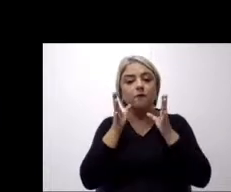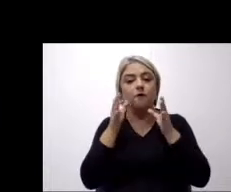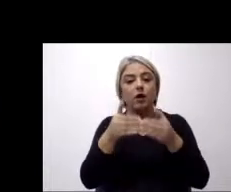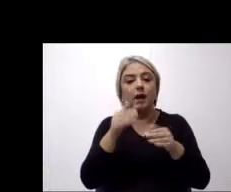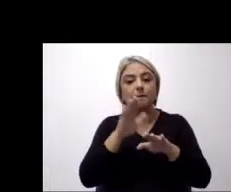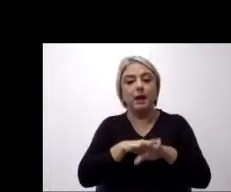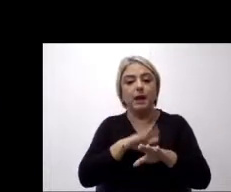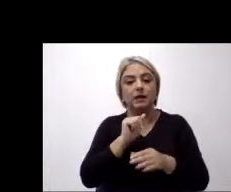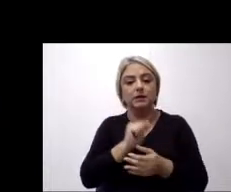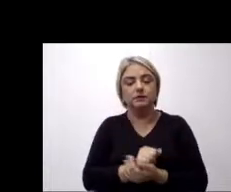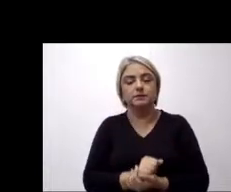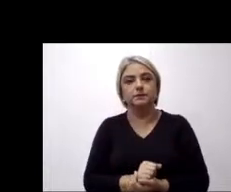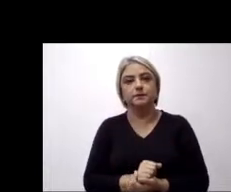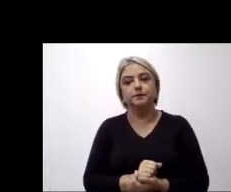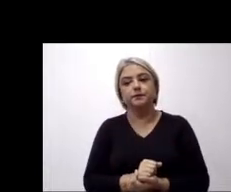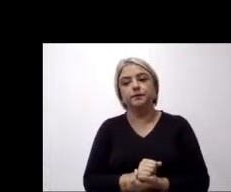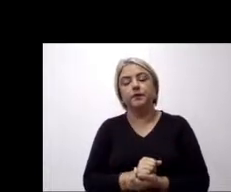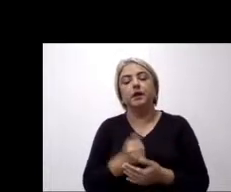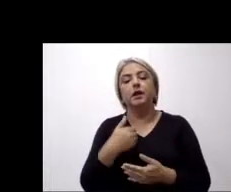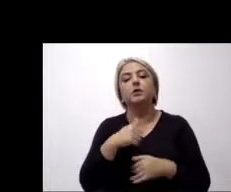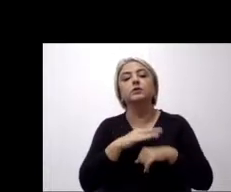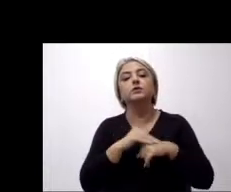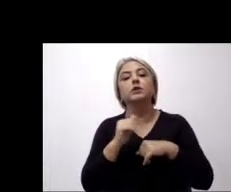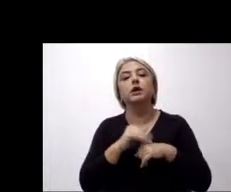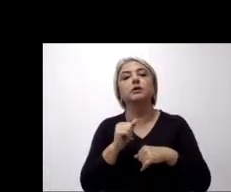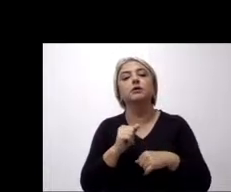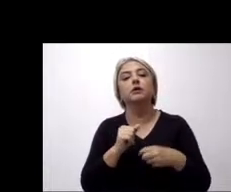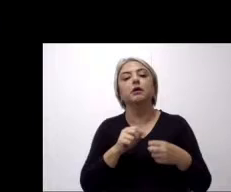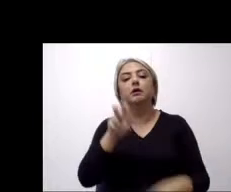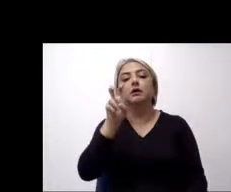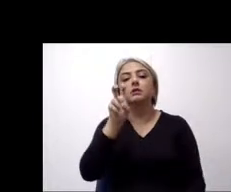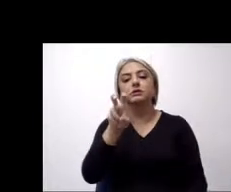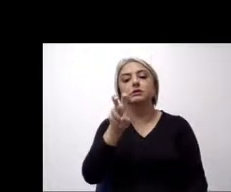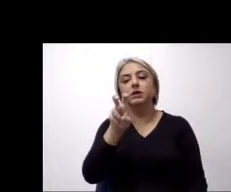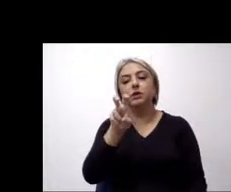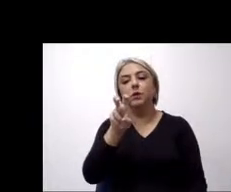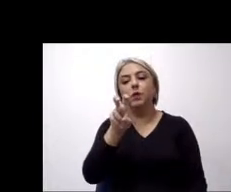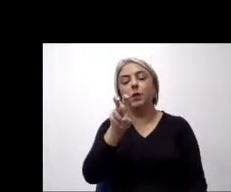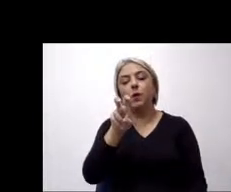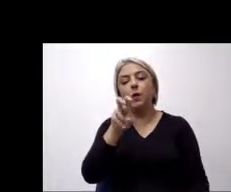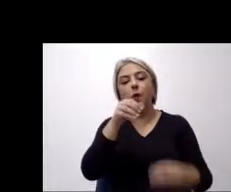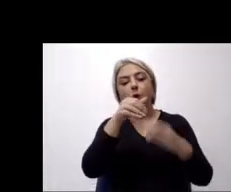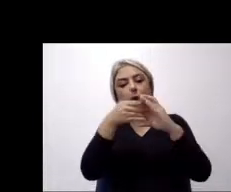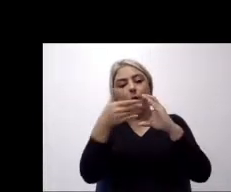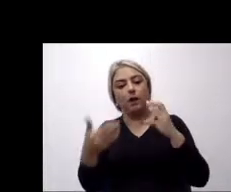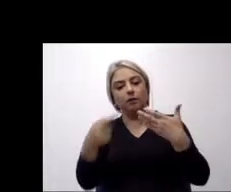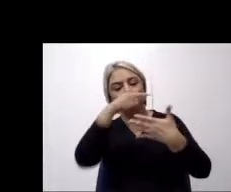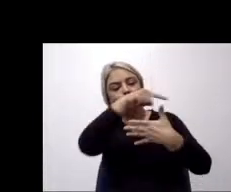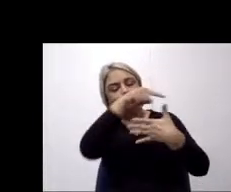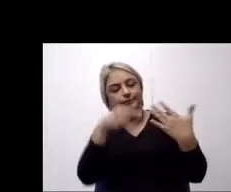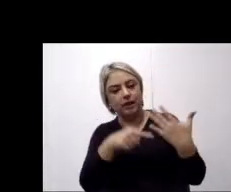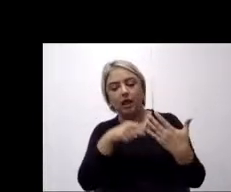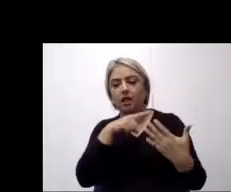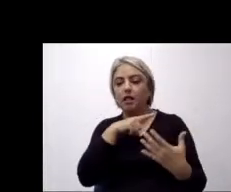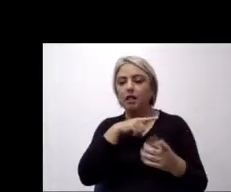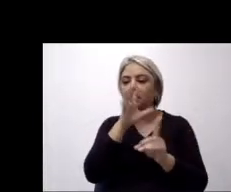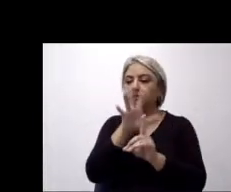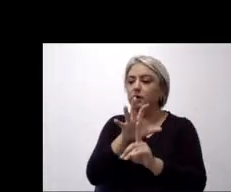what I call 5 main characteristics of this approach that we need to take into account in the policy process.